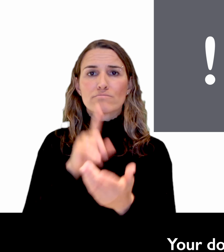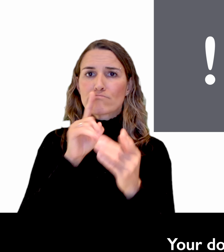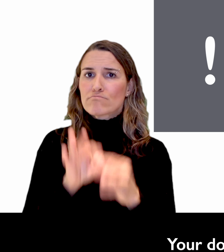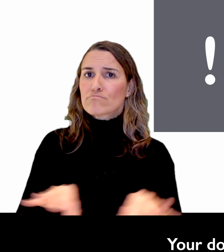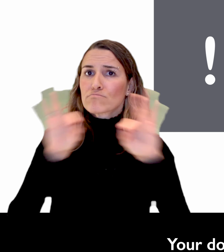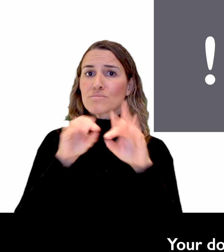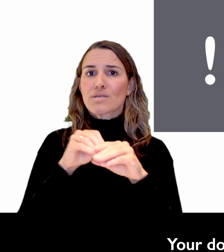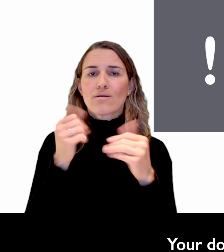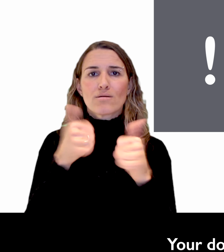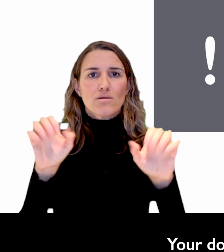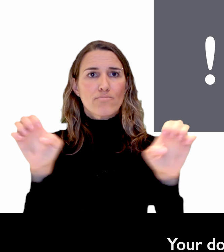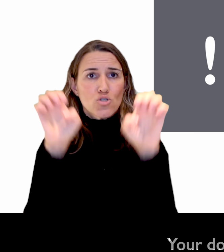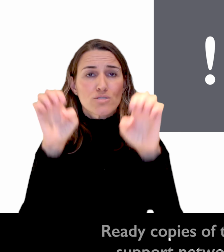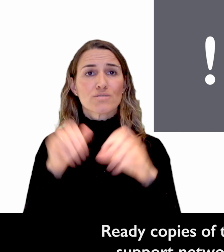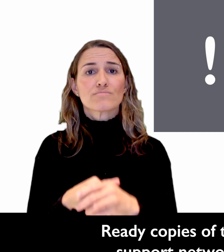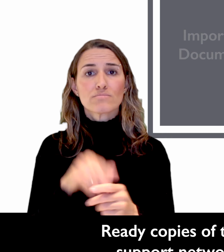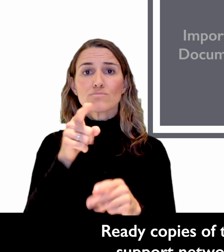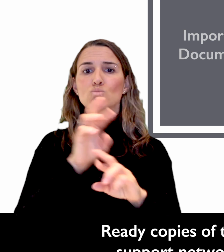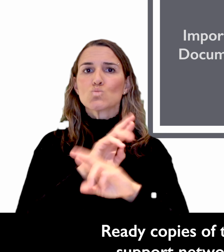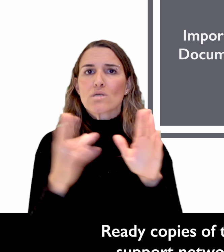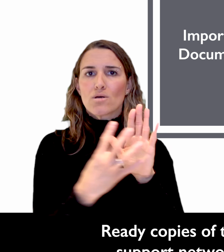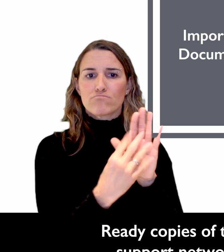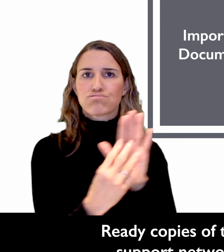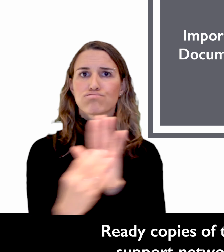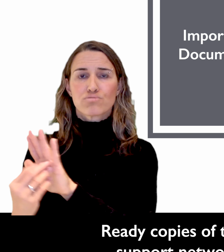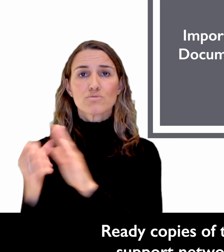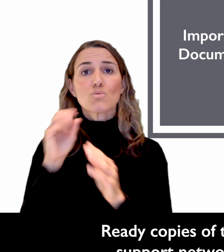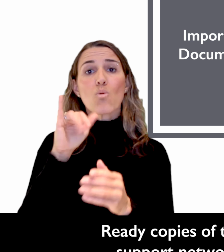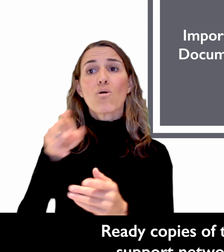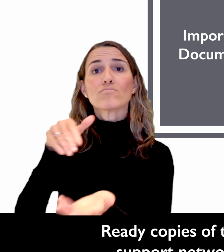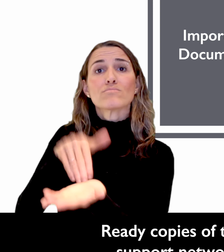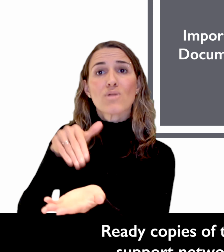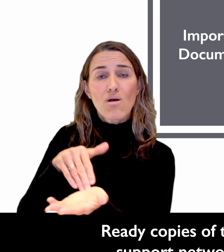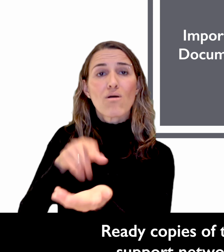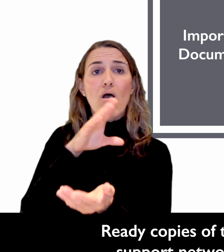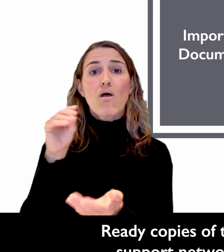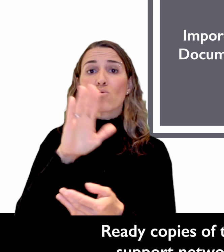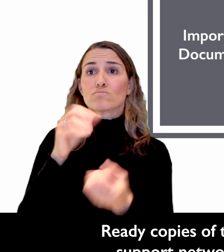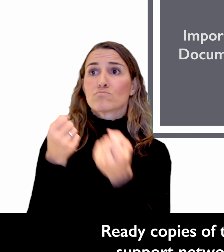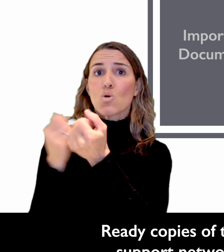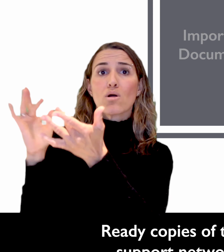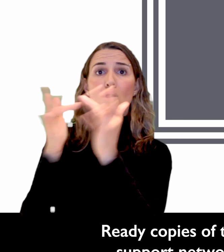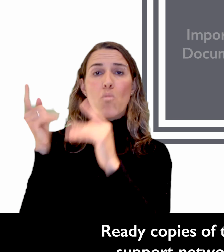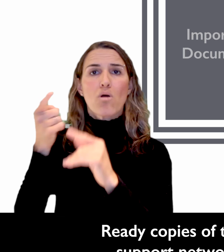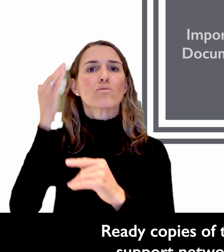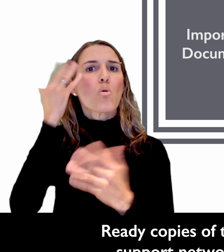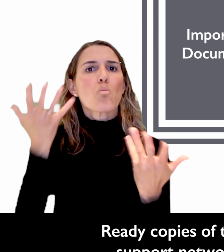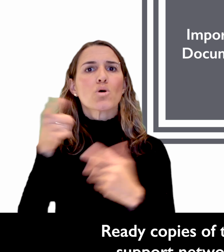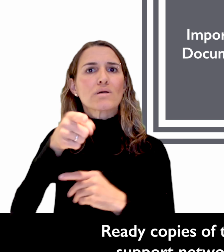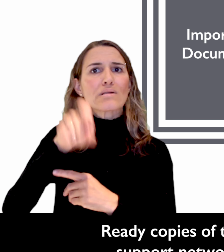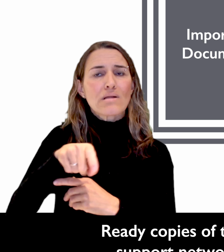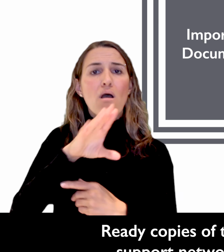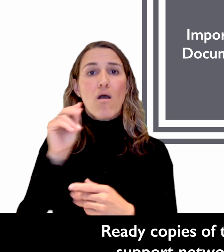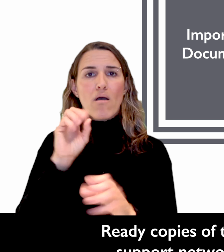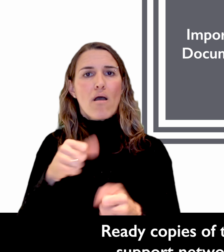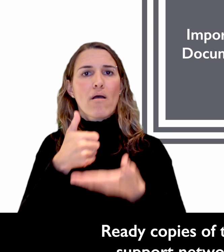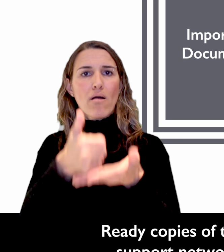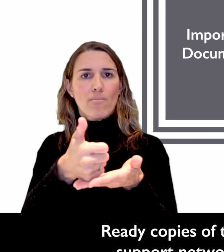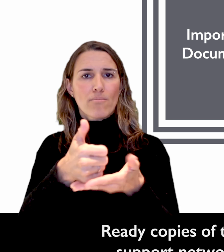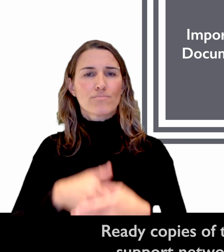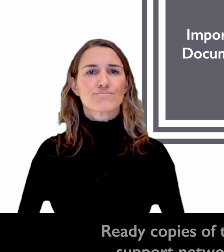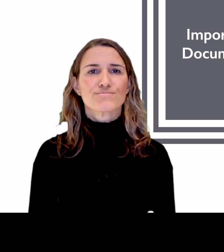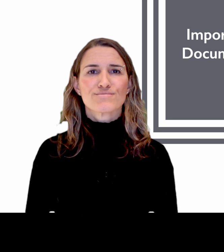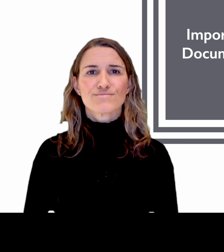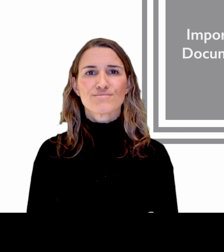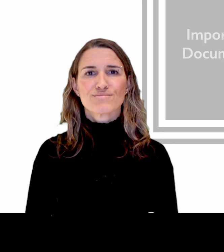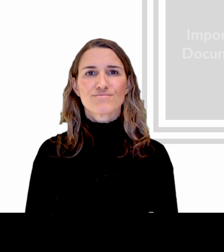support animals or furry friends like Mittens might need, such as vaccination records, veterinarian contact info,